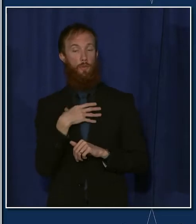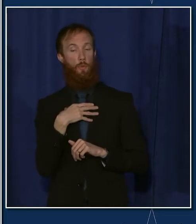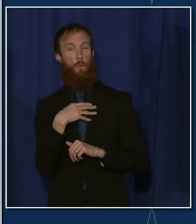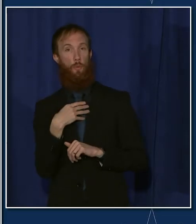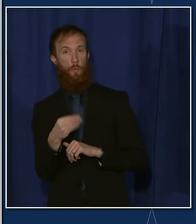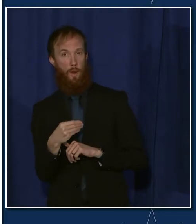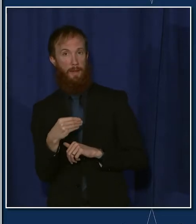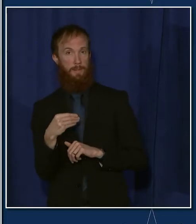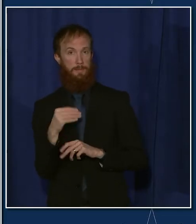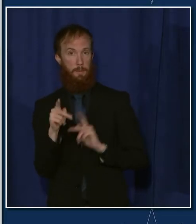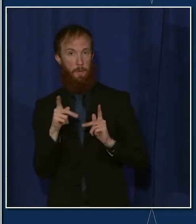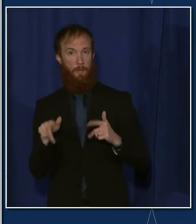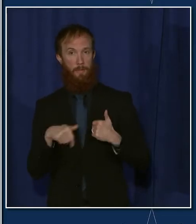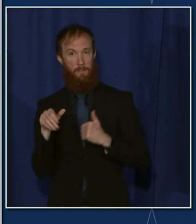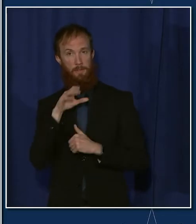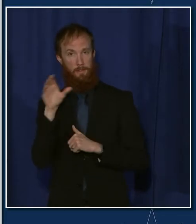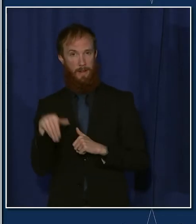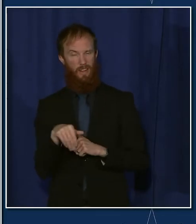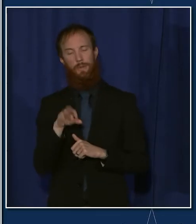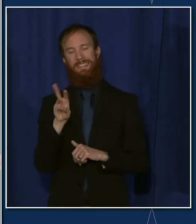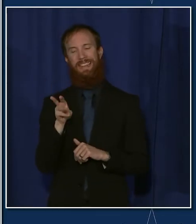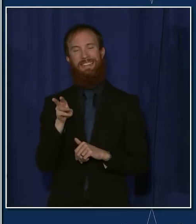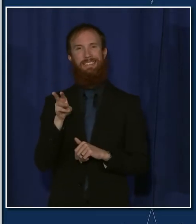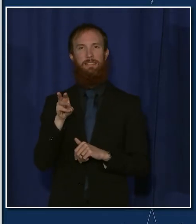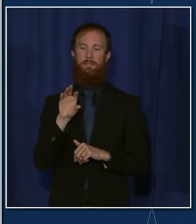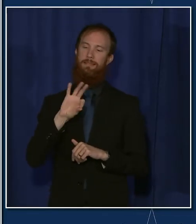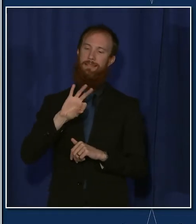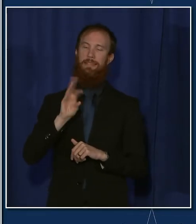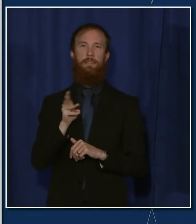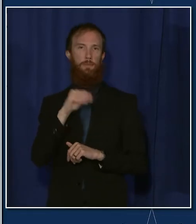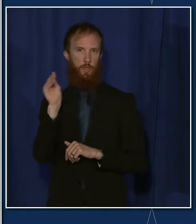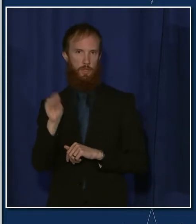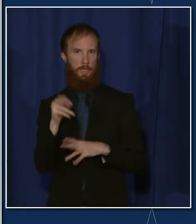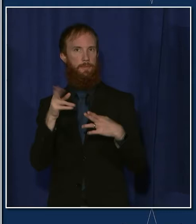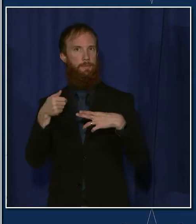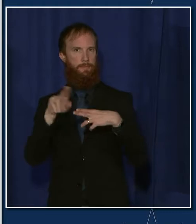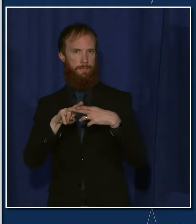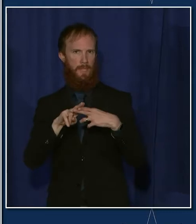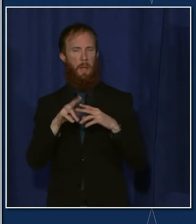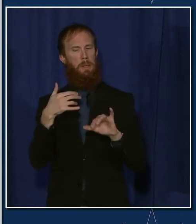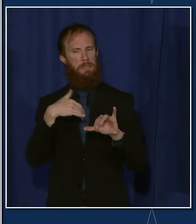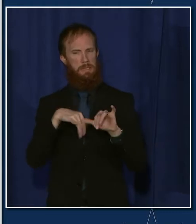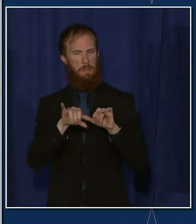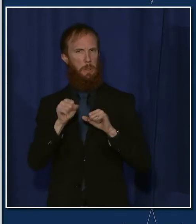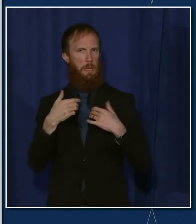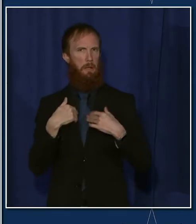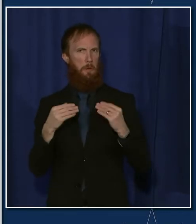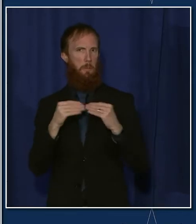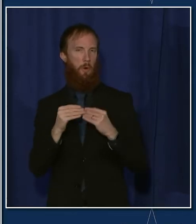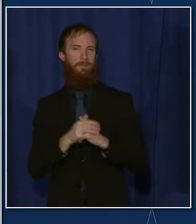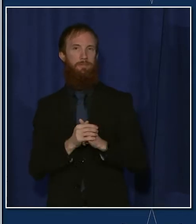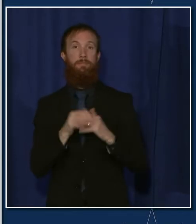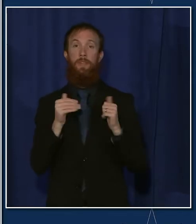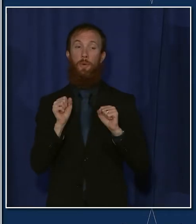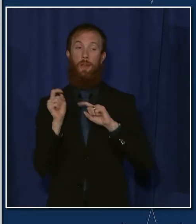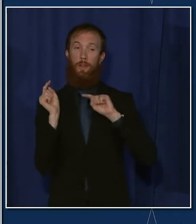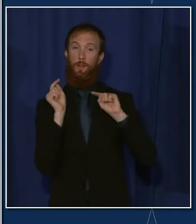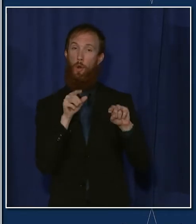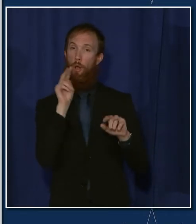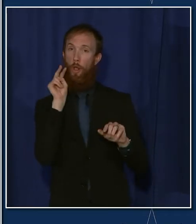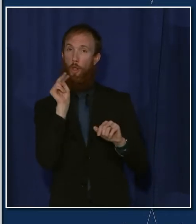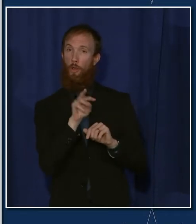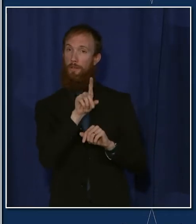That's what we want to see. There is still ground to make up there. You can go to our dashboard now if you want to see what's happening with